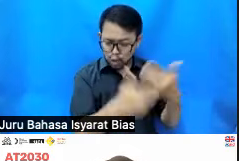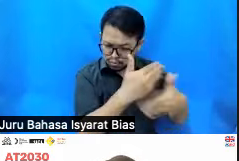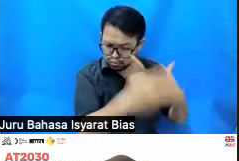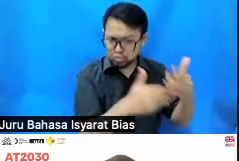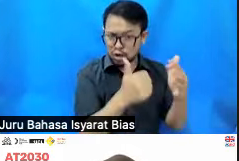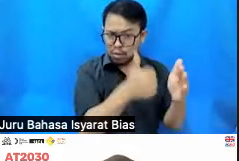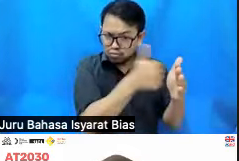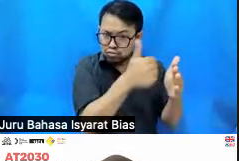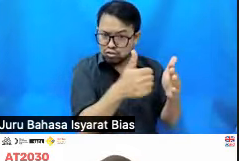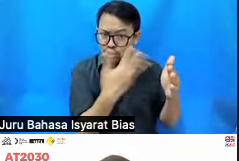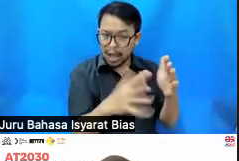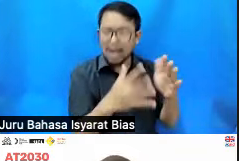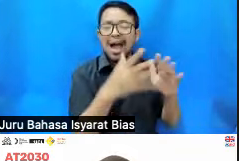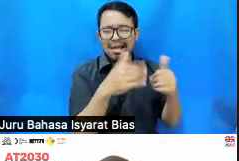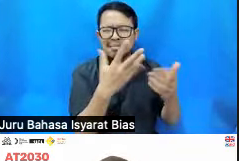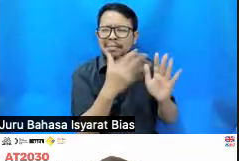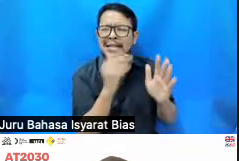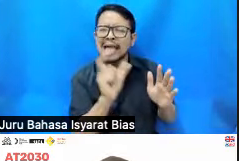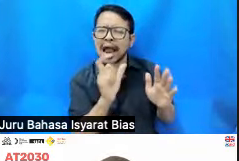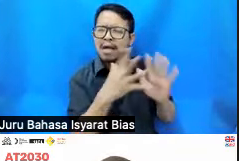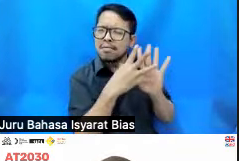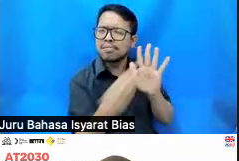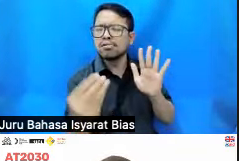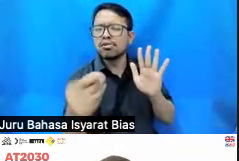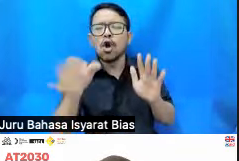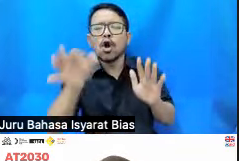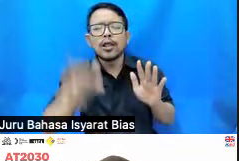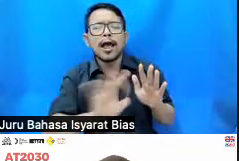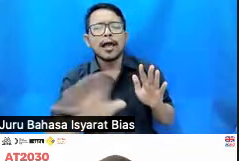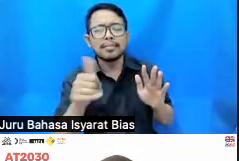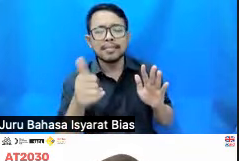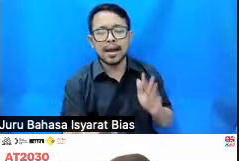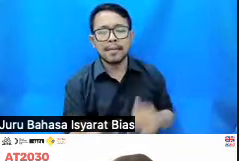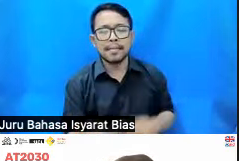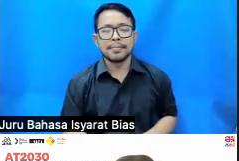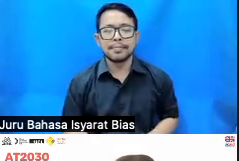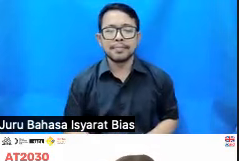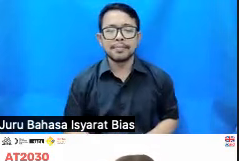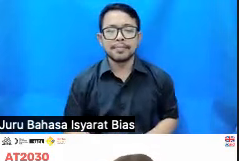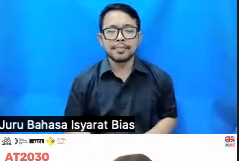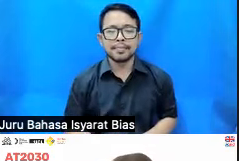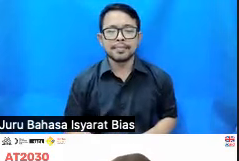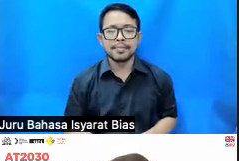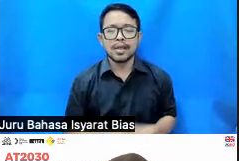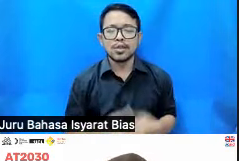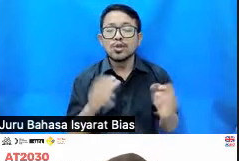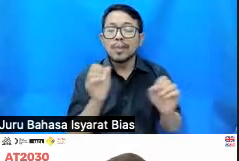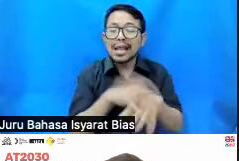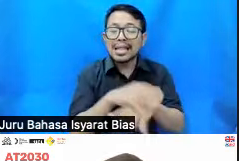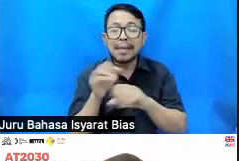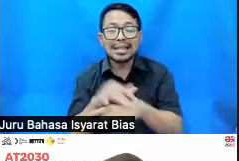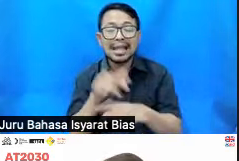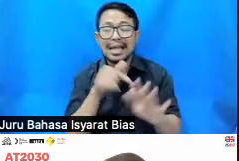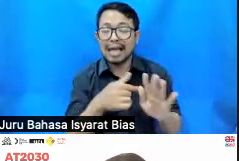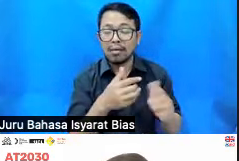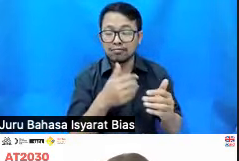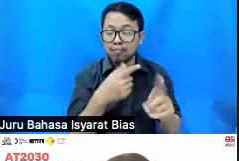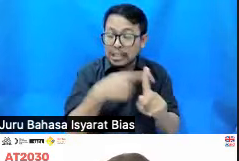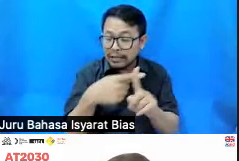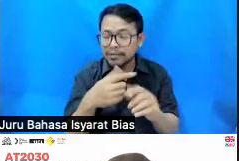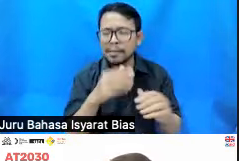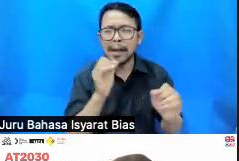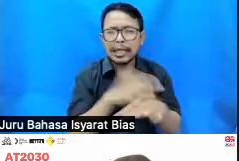can we replicate those projects and practices to make sure that we continue to become a more